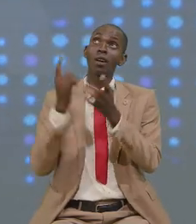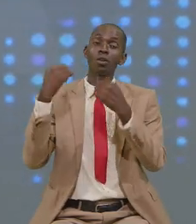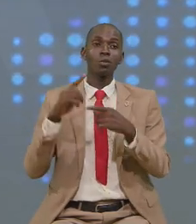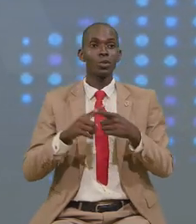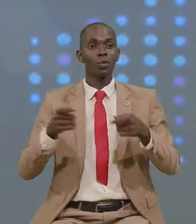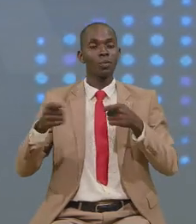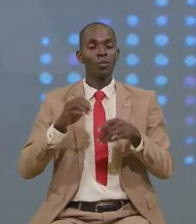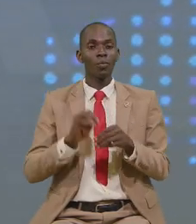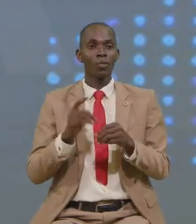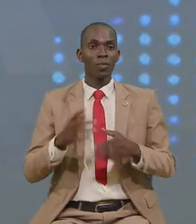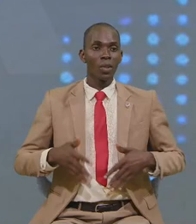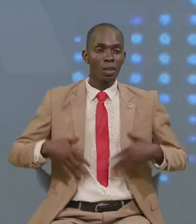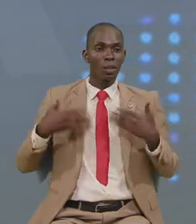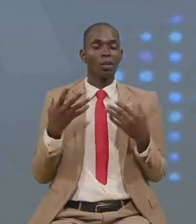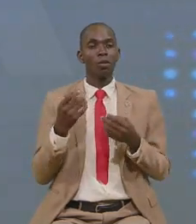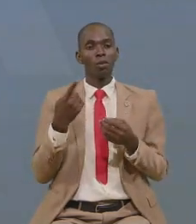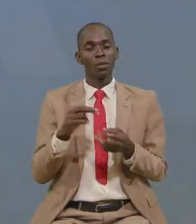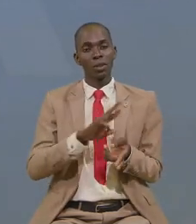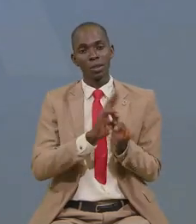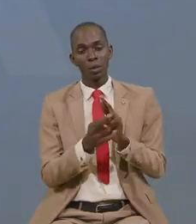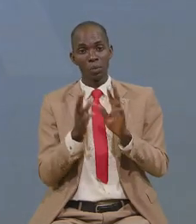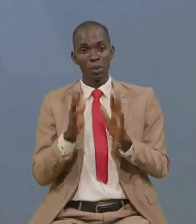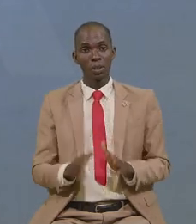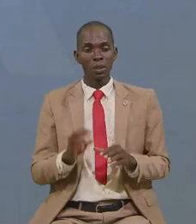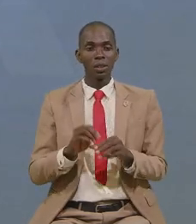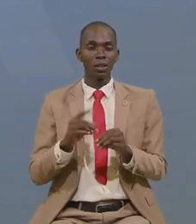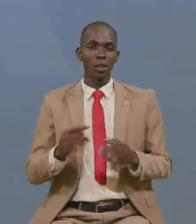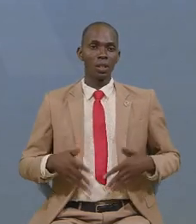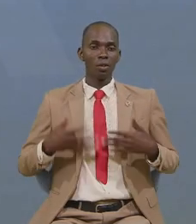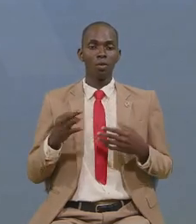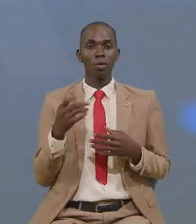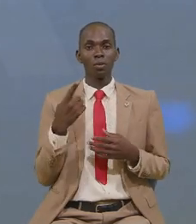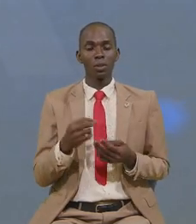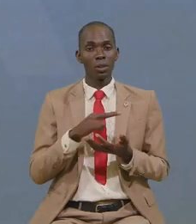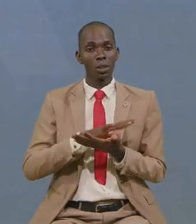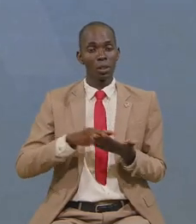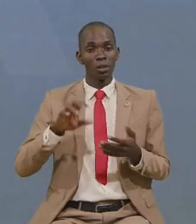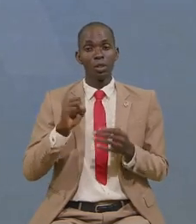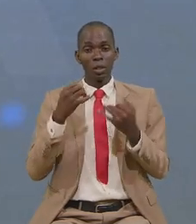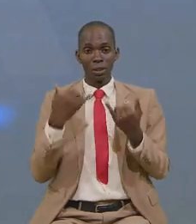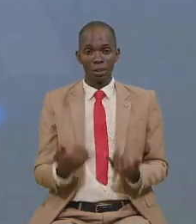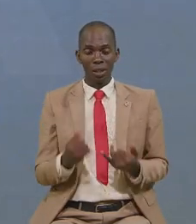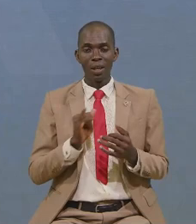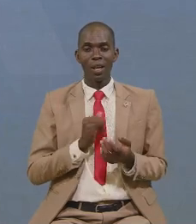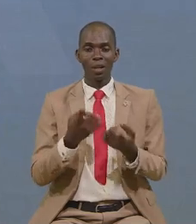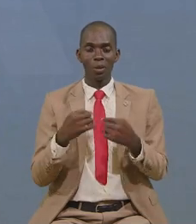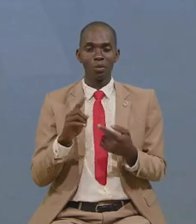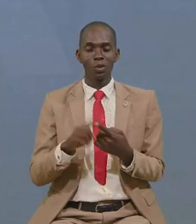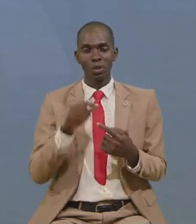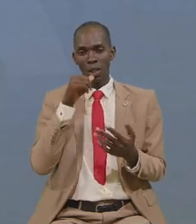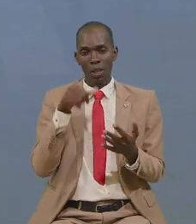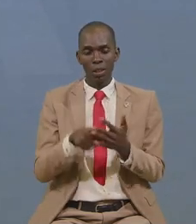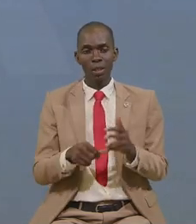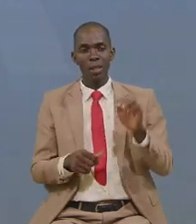the repentant, in the life of the righteous. Now I come to the A in